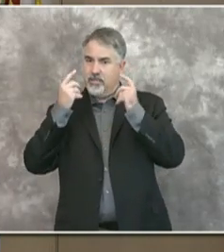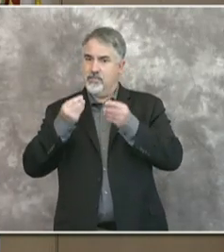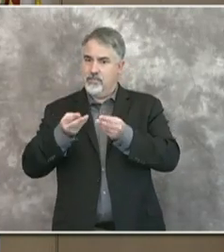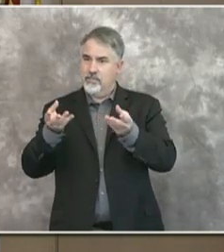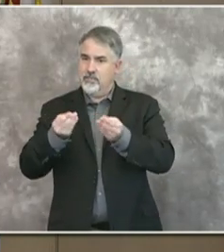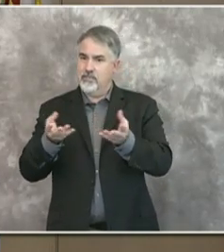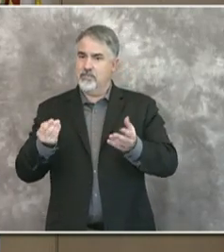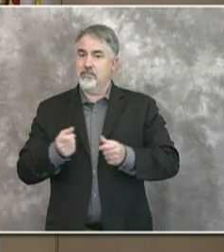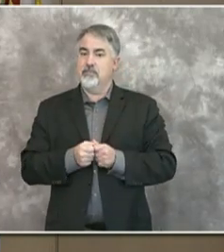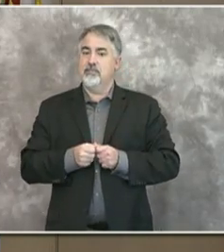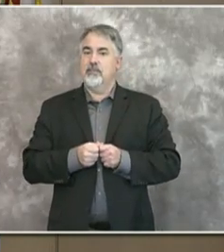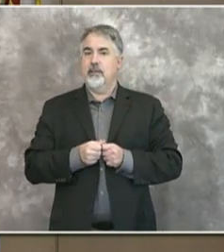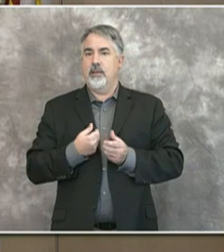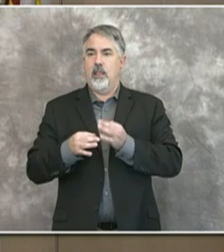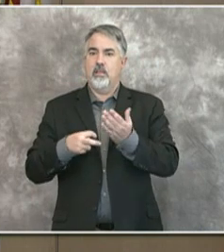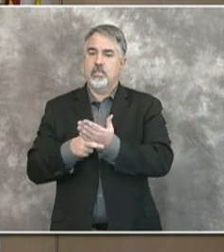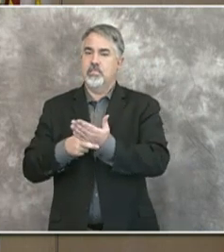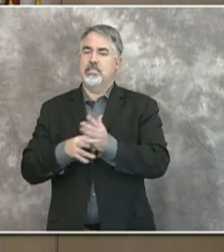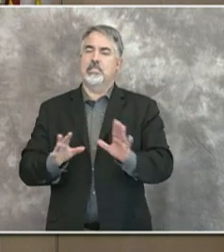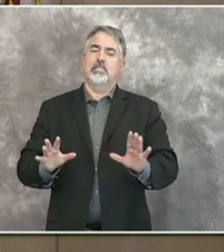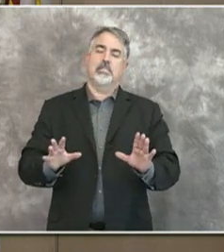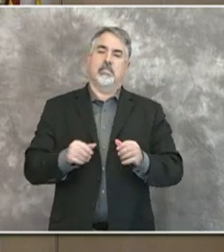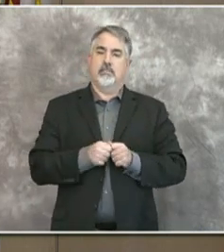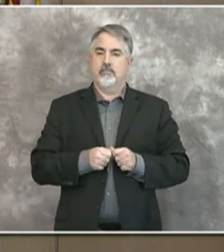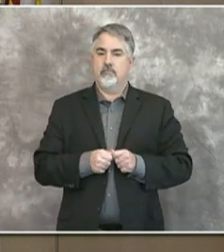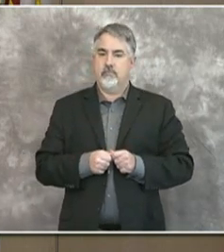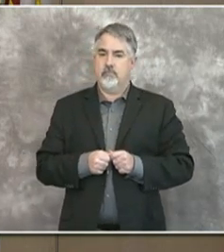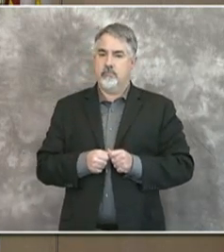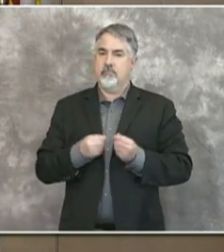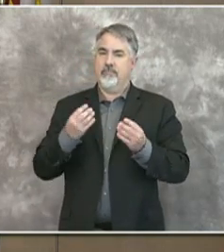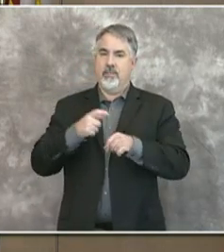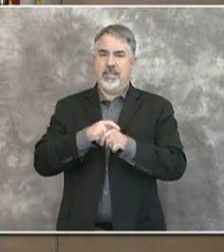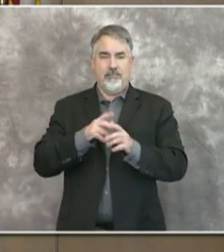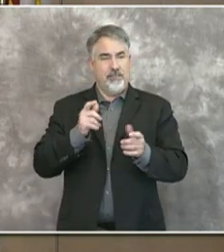time to give people the opportunity to get used to it.